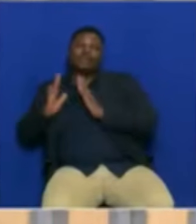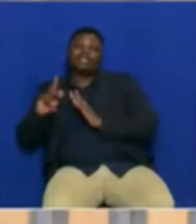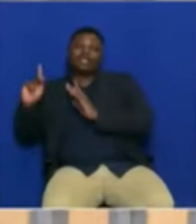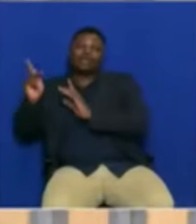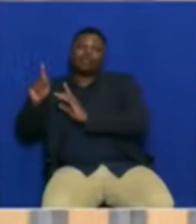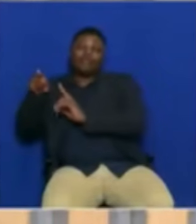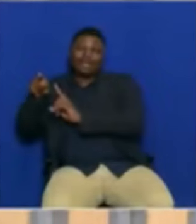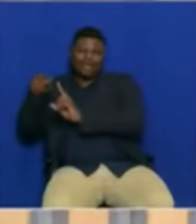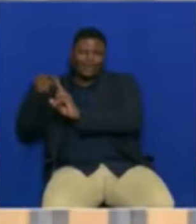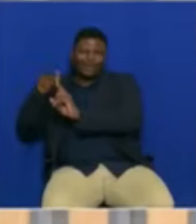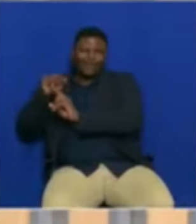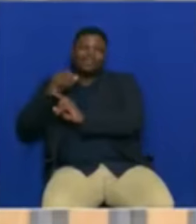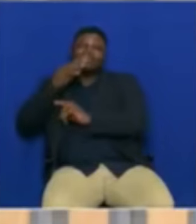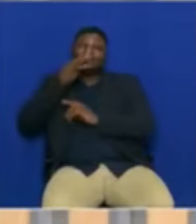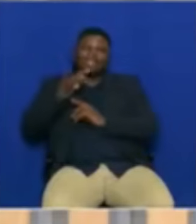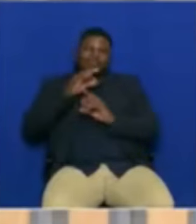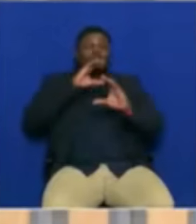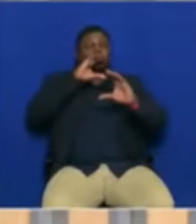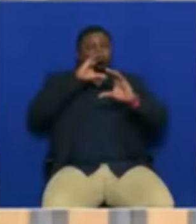communication between